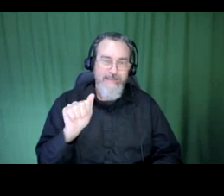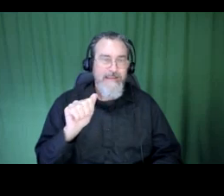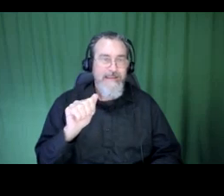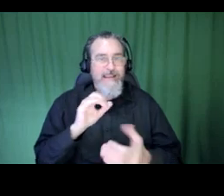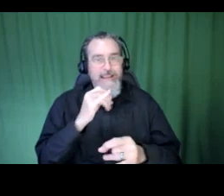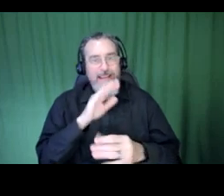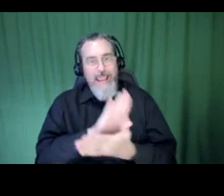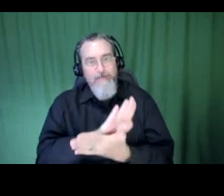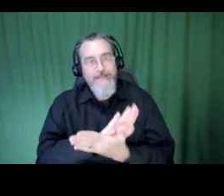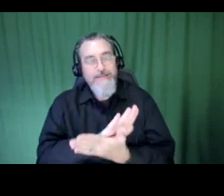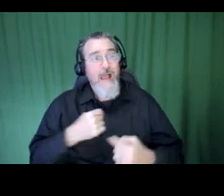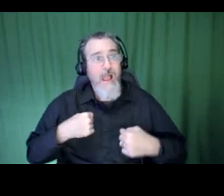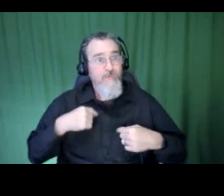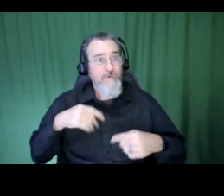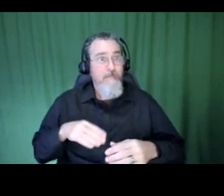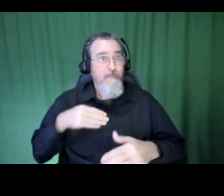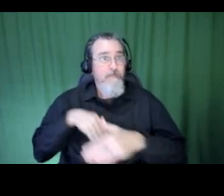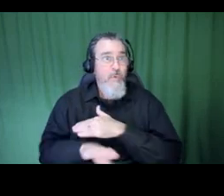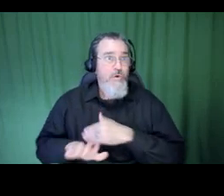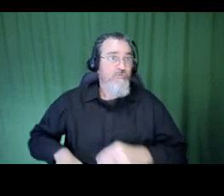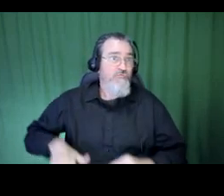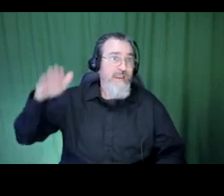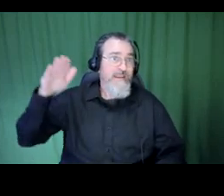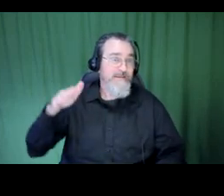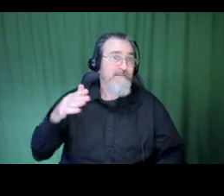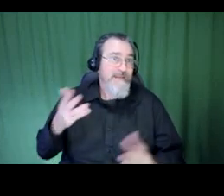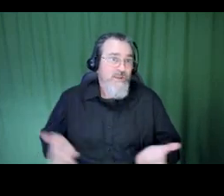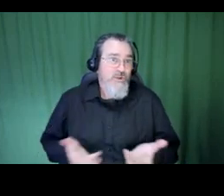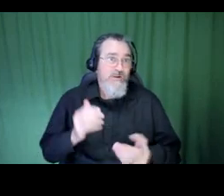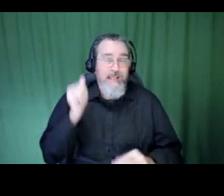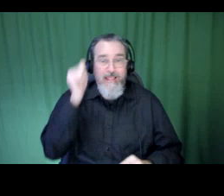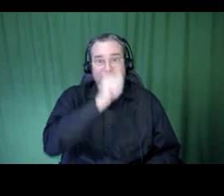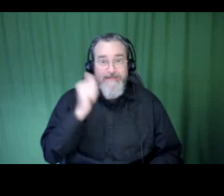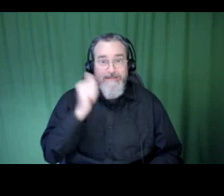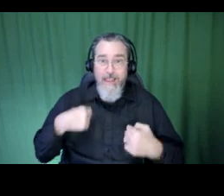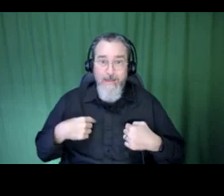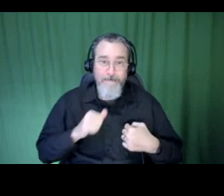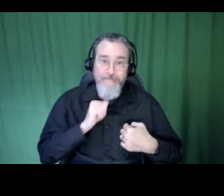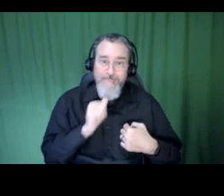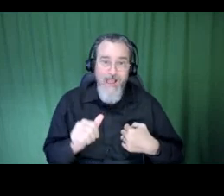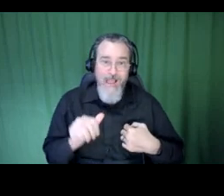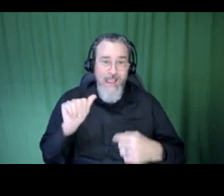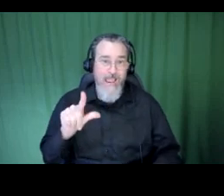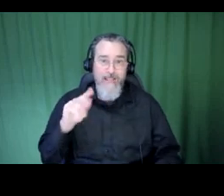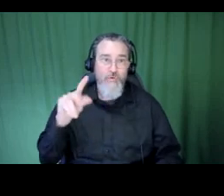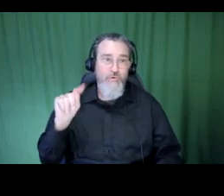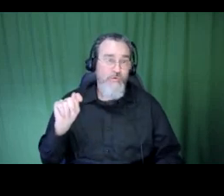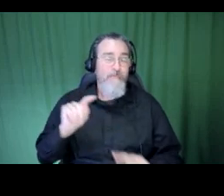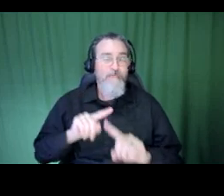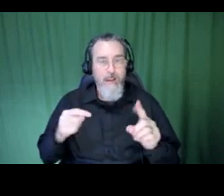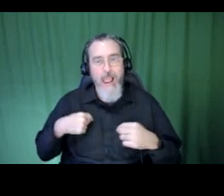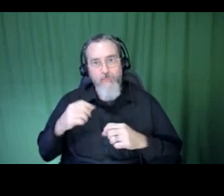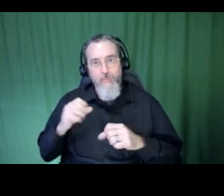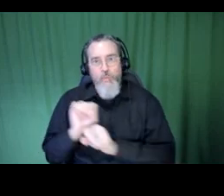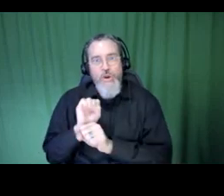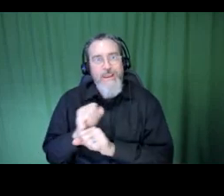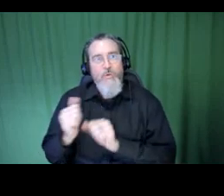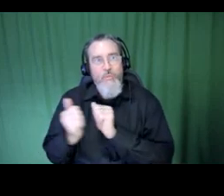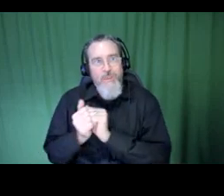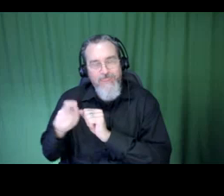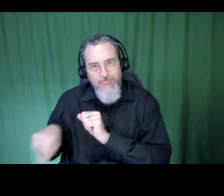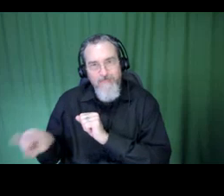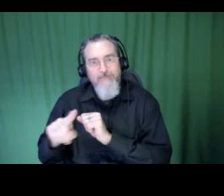raised Alaskan. I'm not Aleut, but I've had the privilege to work for the Ununga community of St. Paul over the last 4 years, and I'm joining you today from